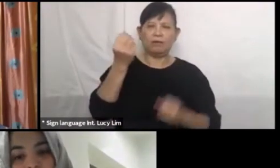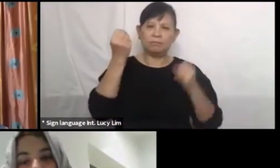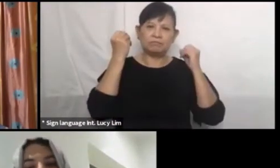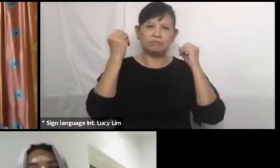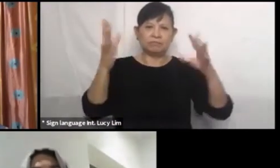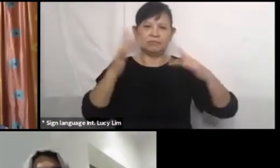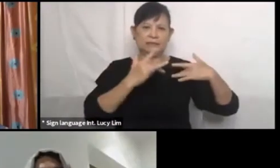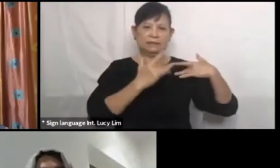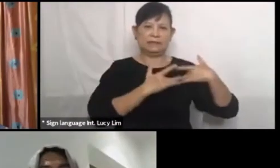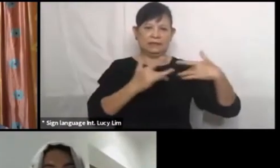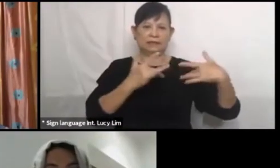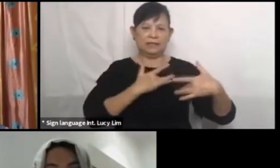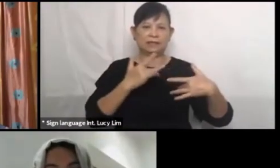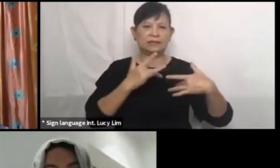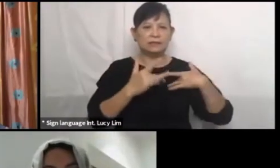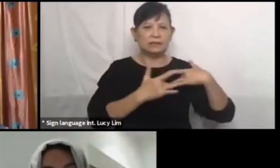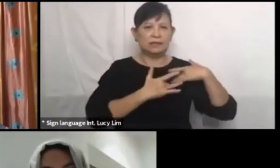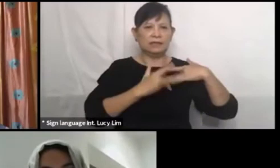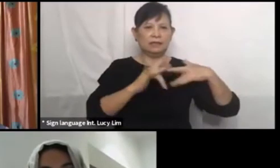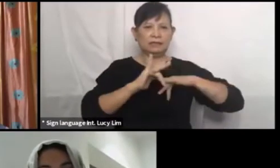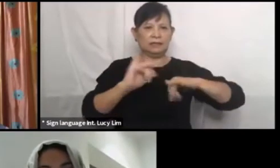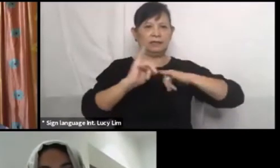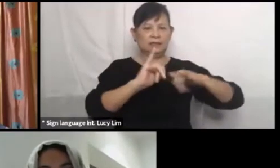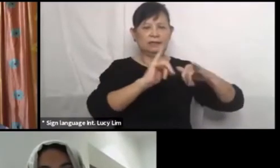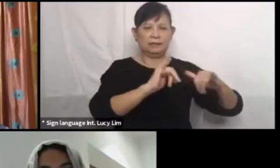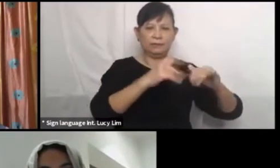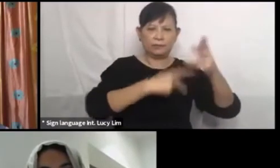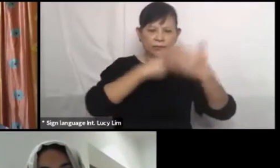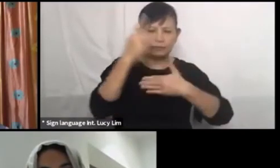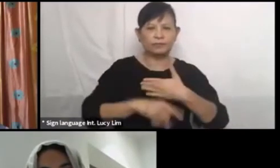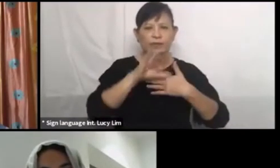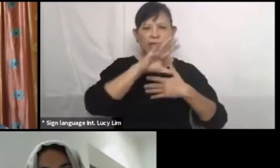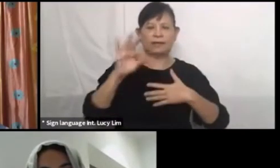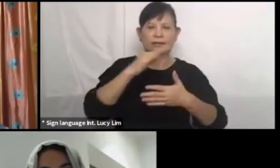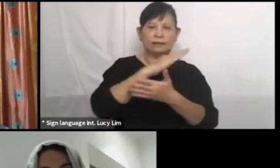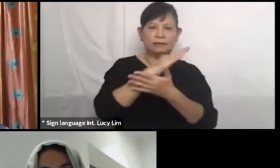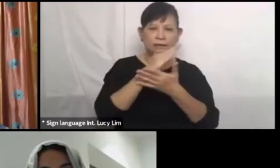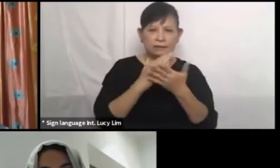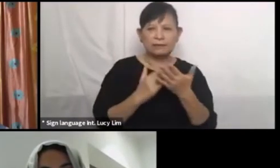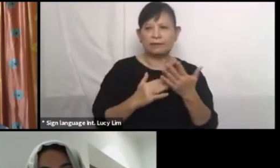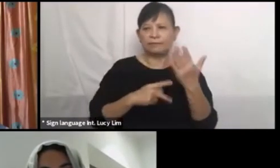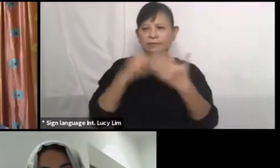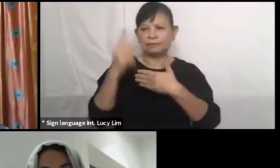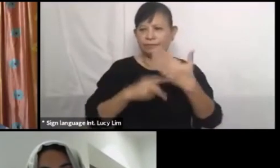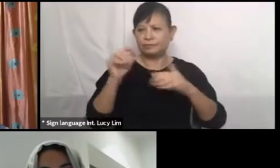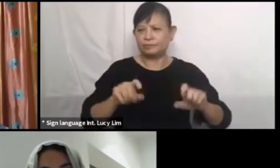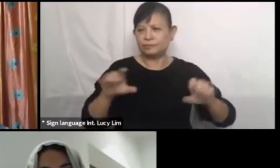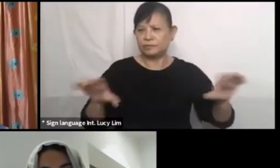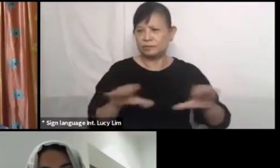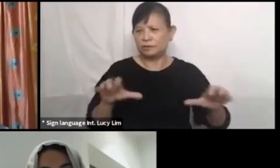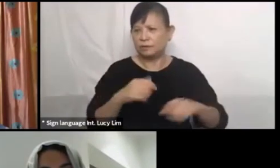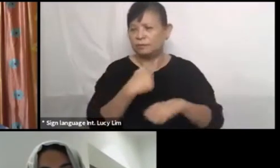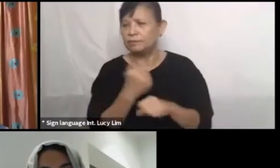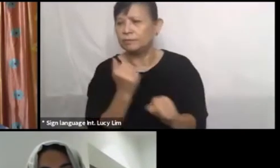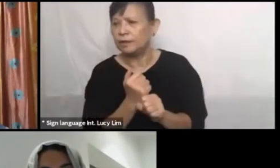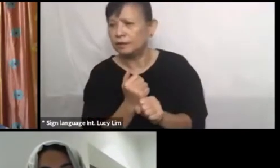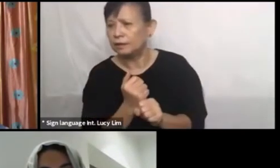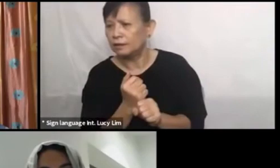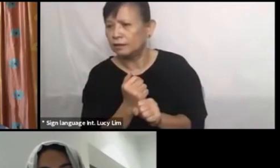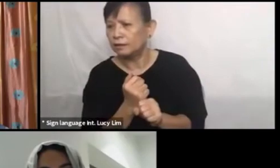be done, and the reporting mechanisms need to be made more accessible and easier. But in terms of